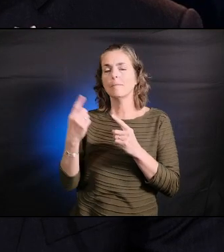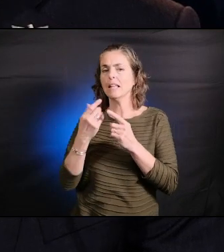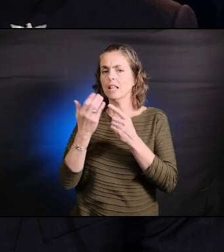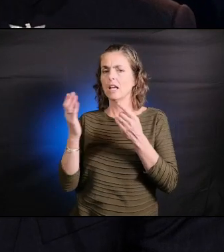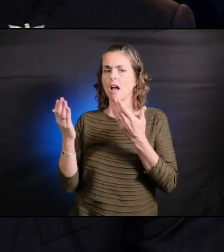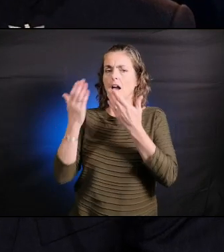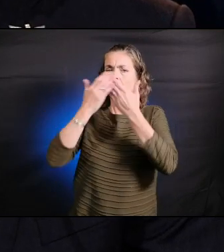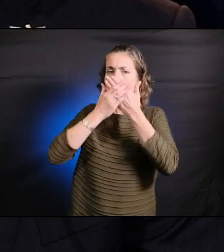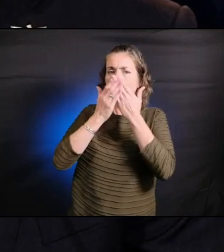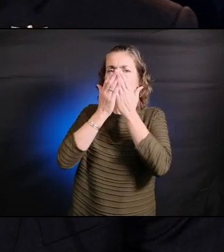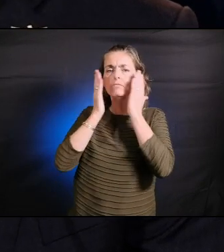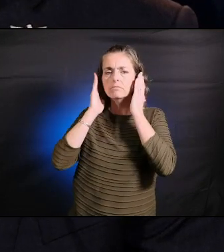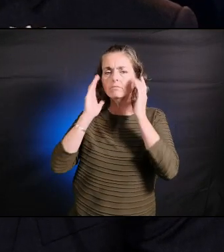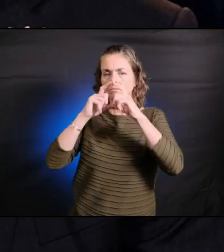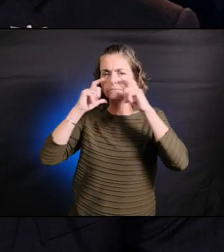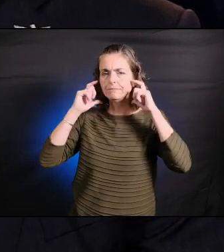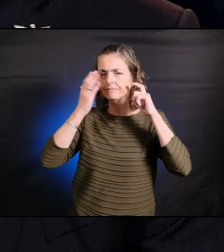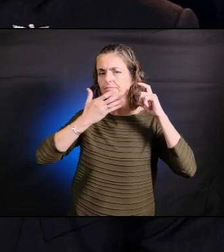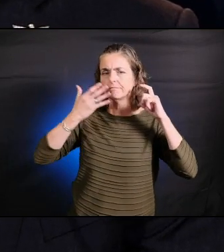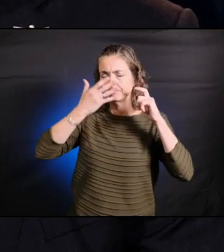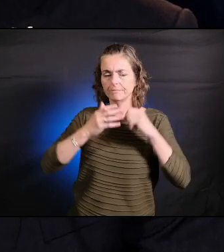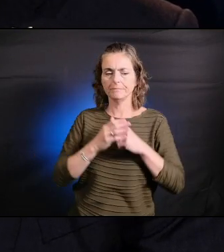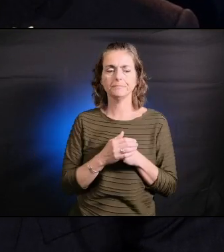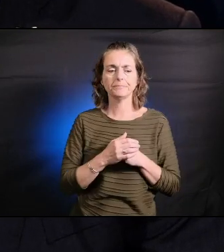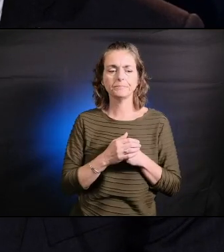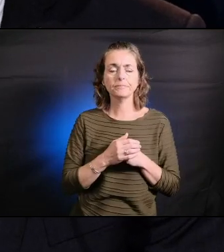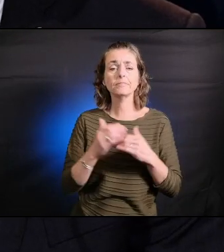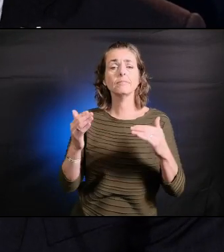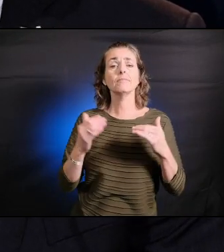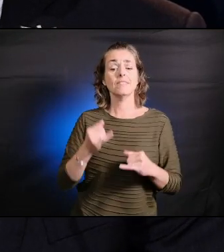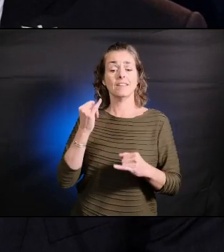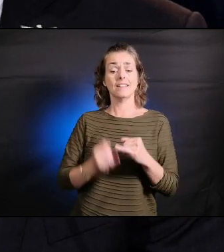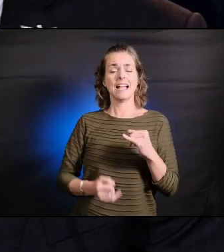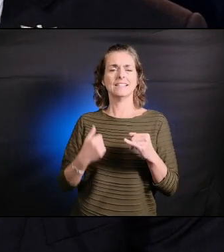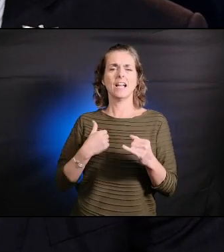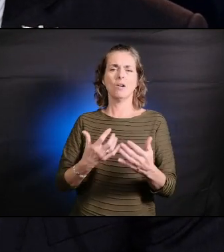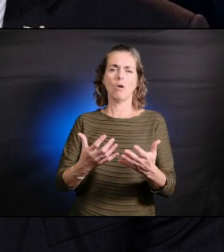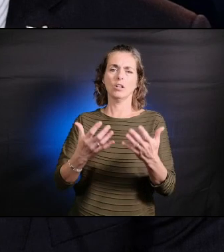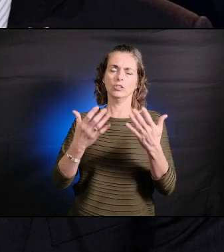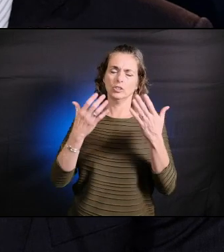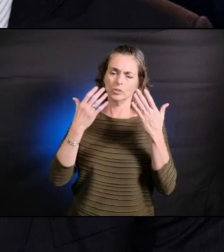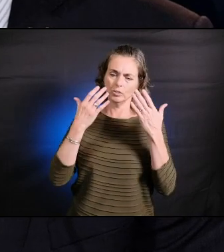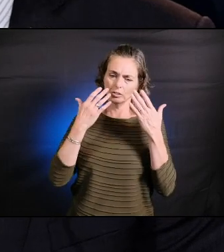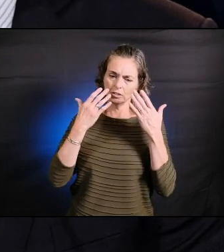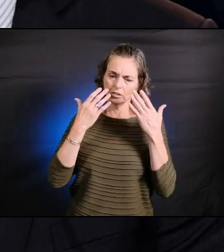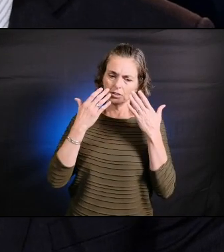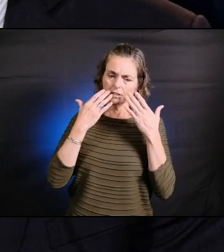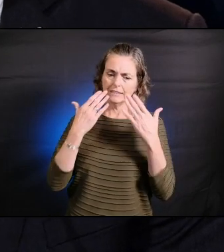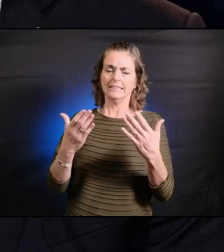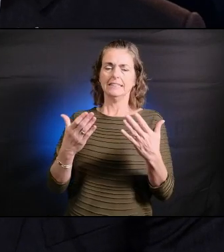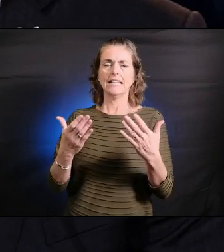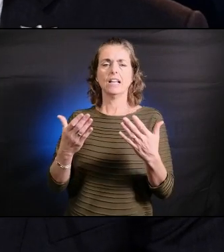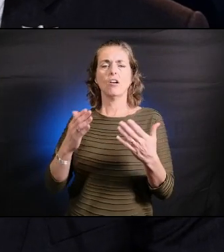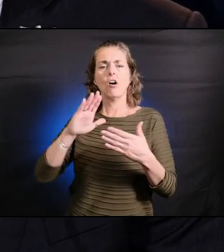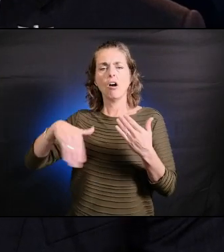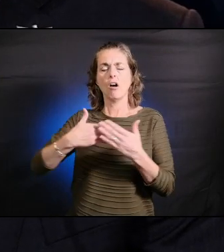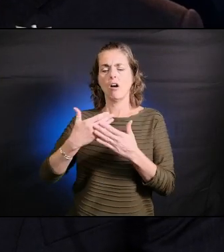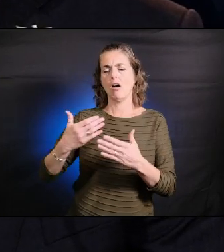mouth. Lastly, I want to extend a special plea to all of our